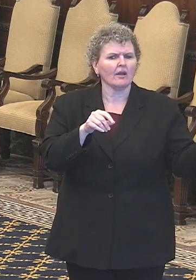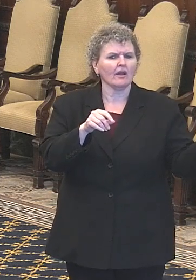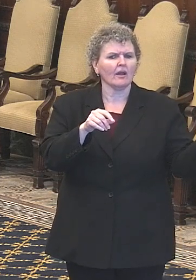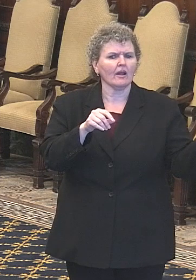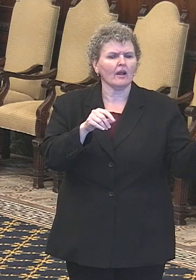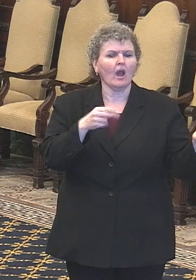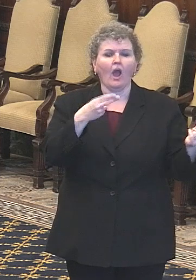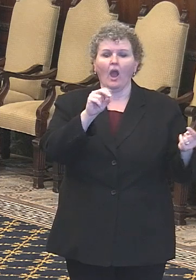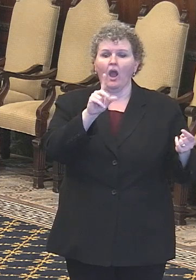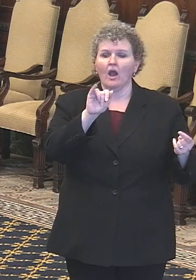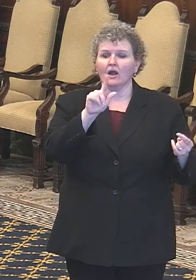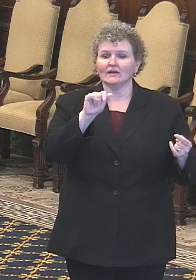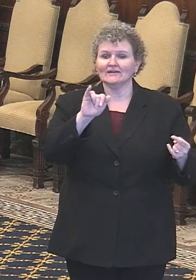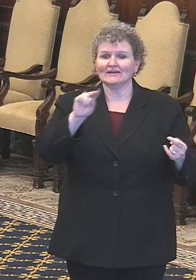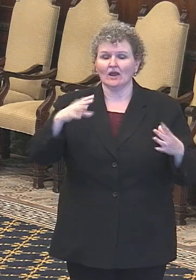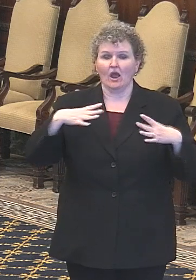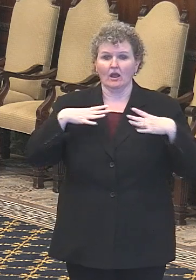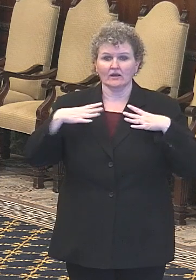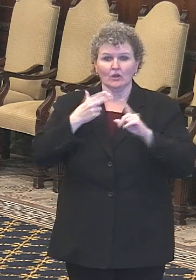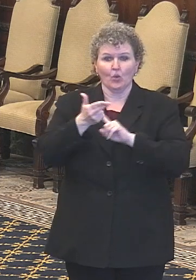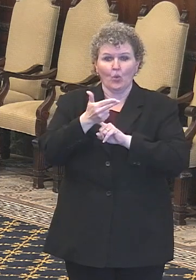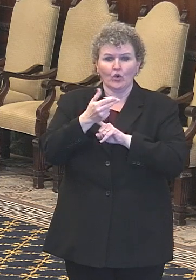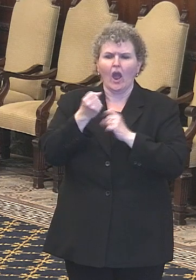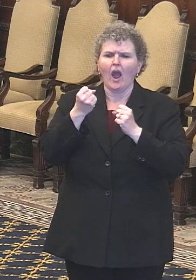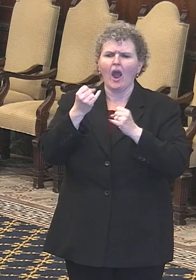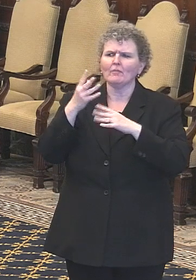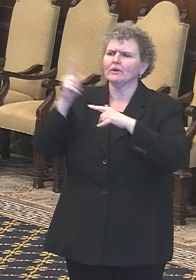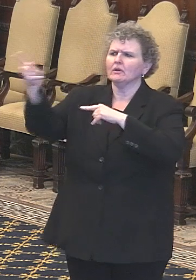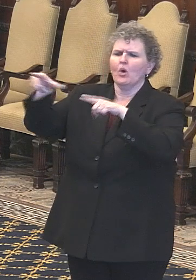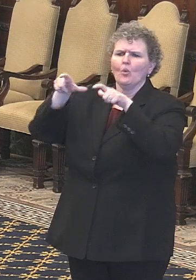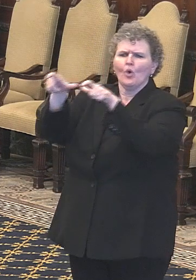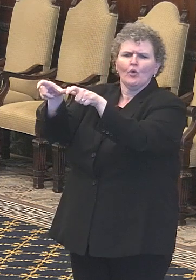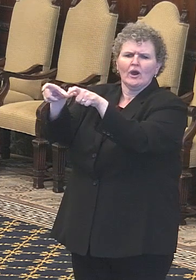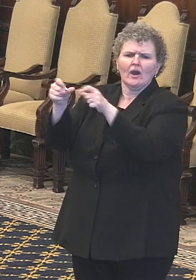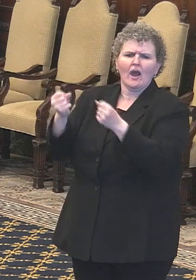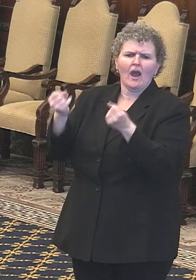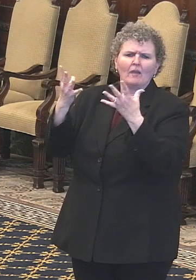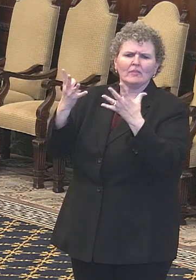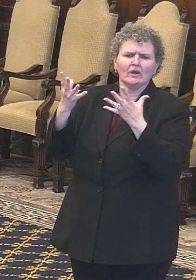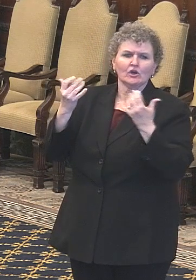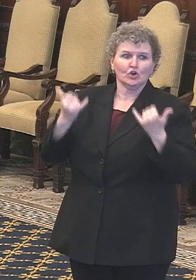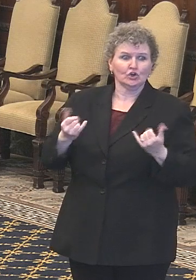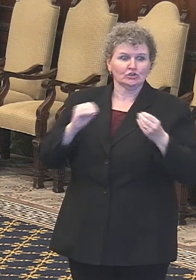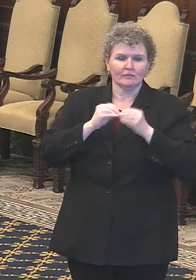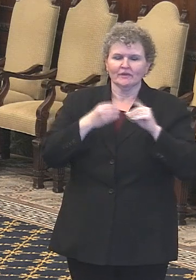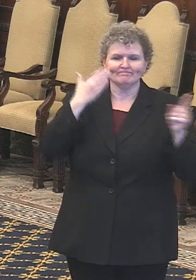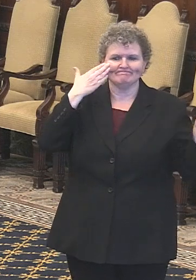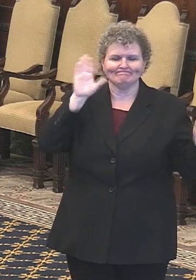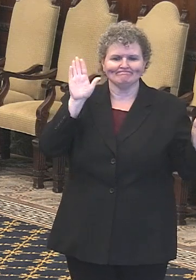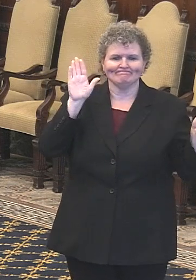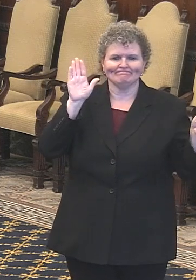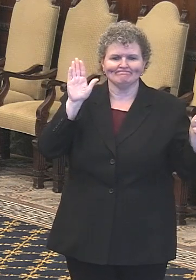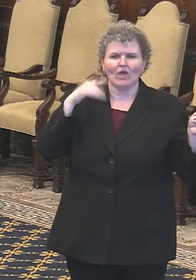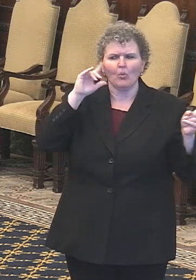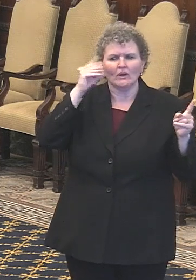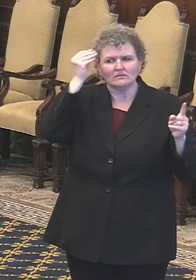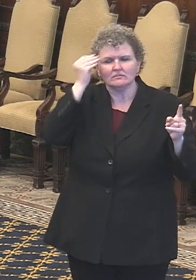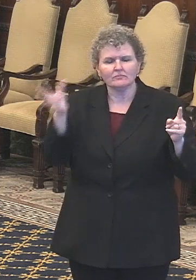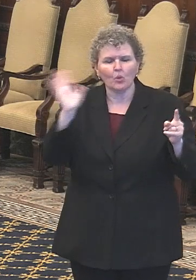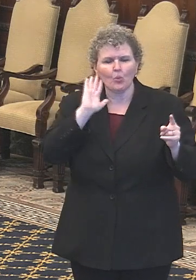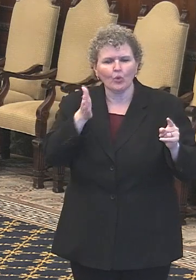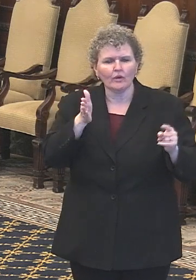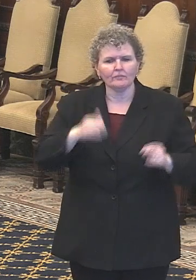think generally people are being very responsible about all this. We also have a cadre or cohort of people that, still